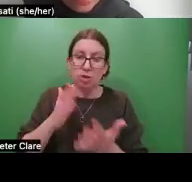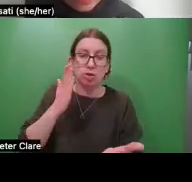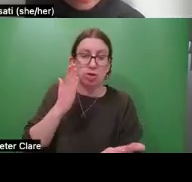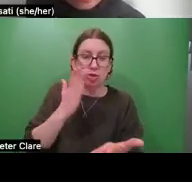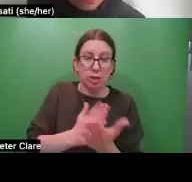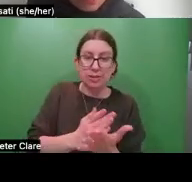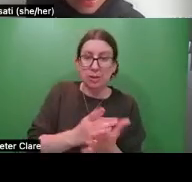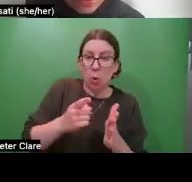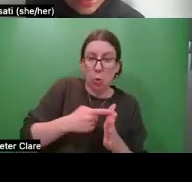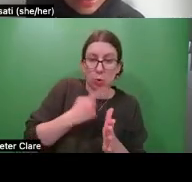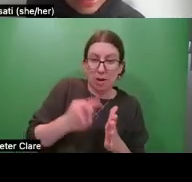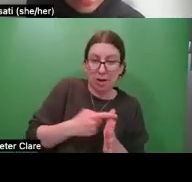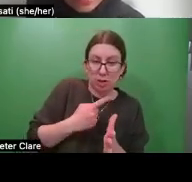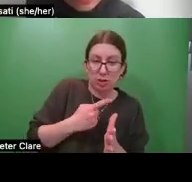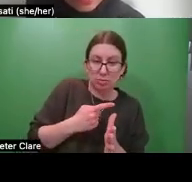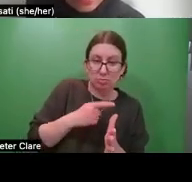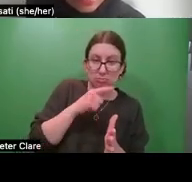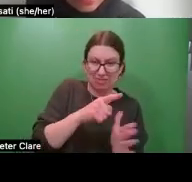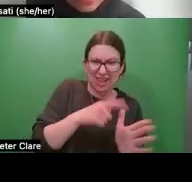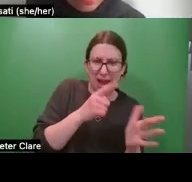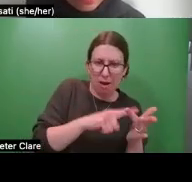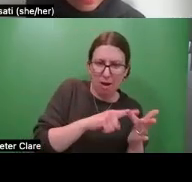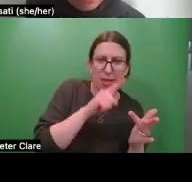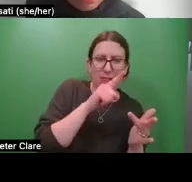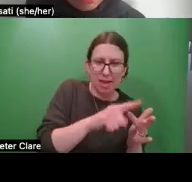situational, and learned components.